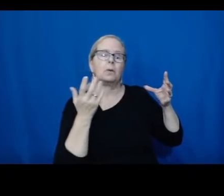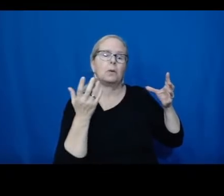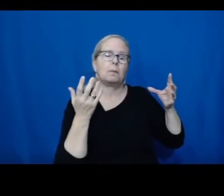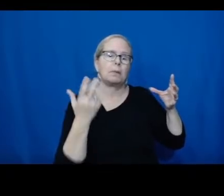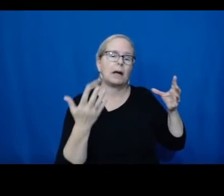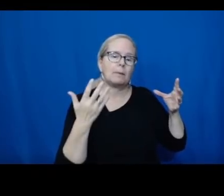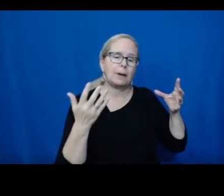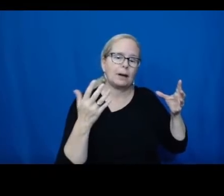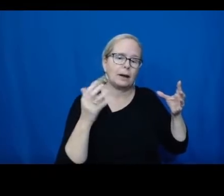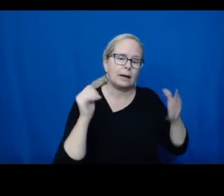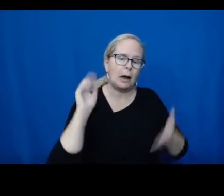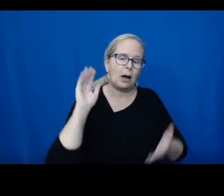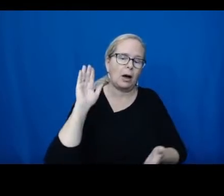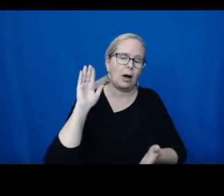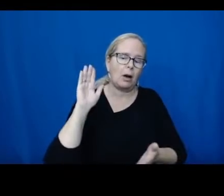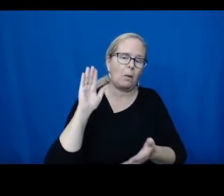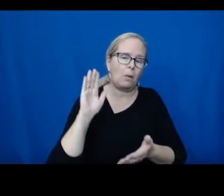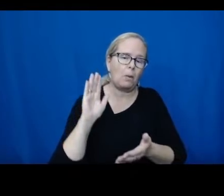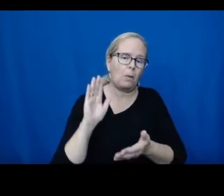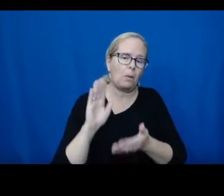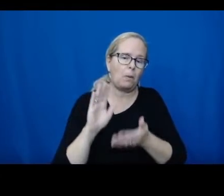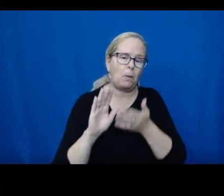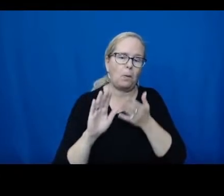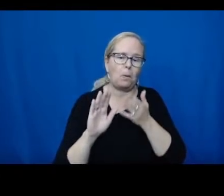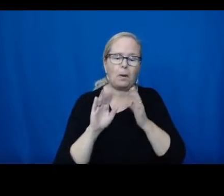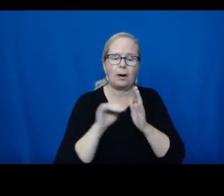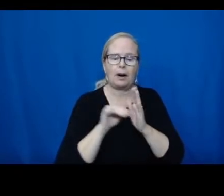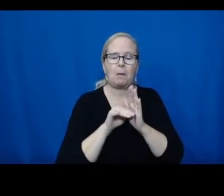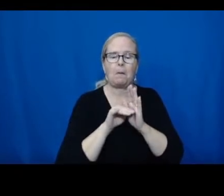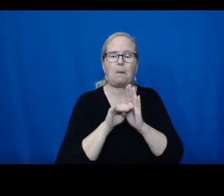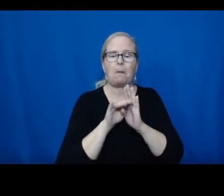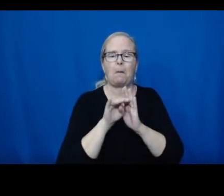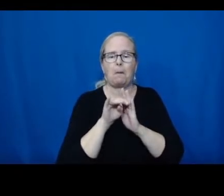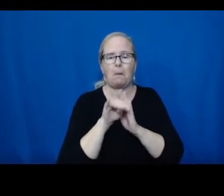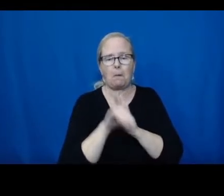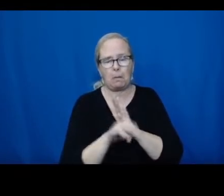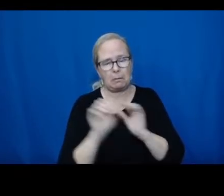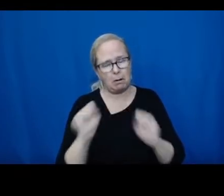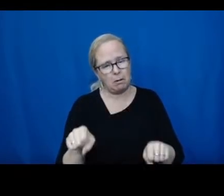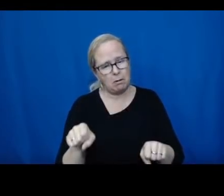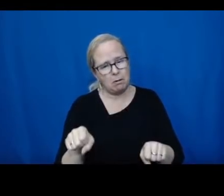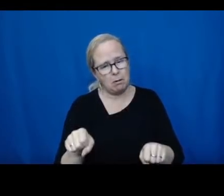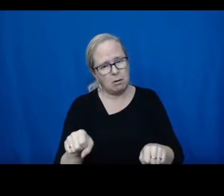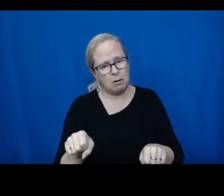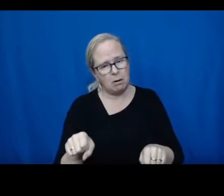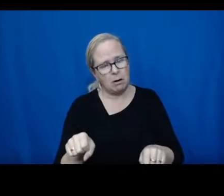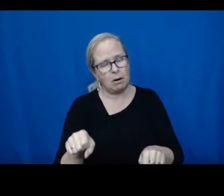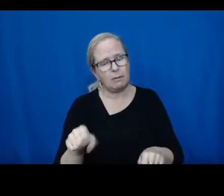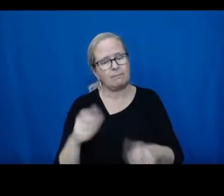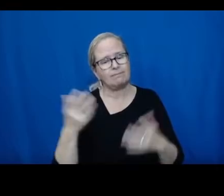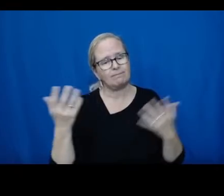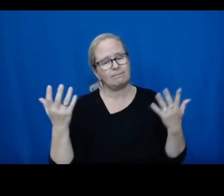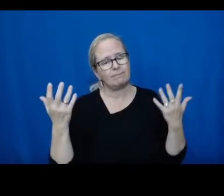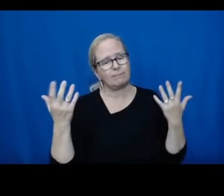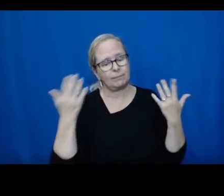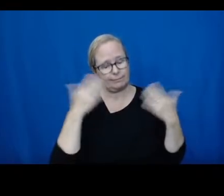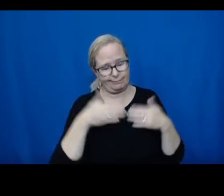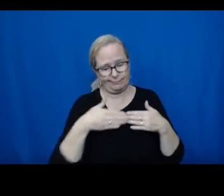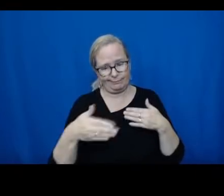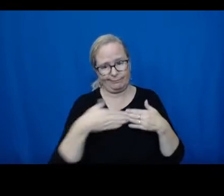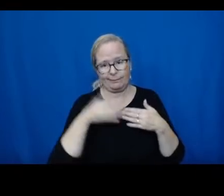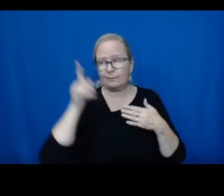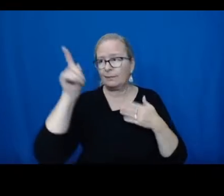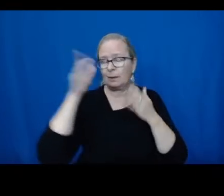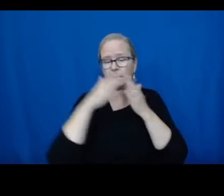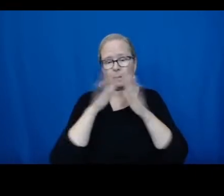point, public health measures, not necessarily, after you guys get this controlled in Ontario,